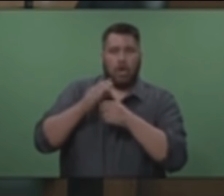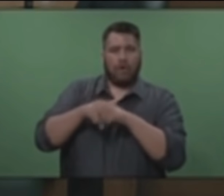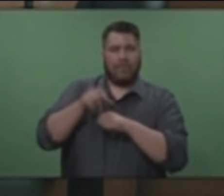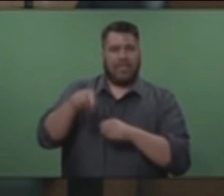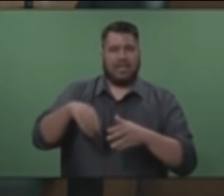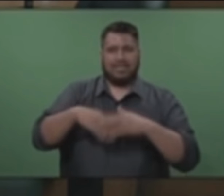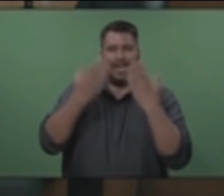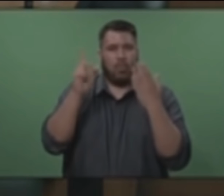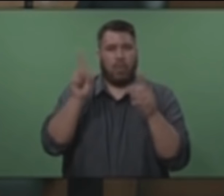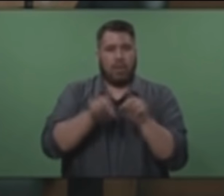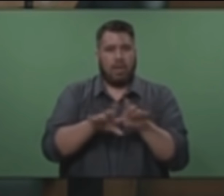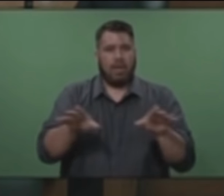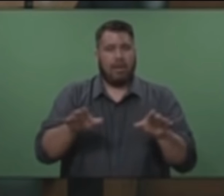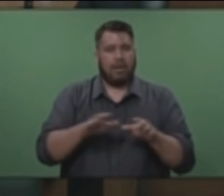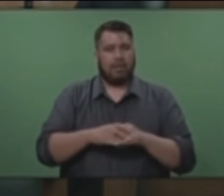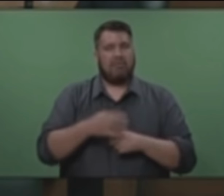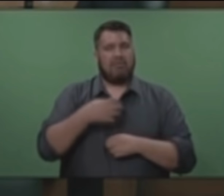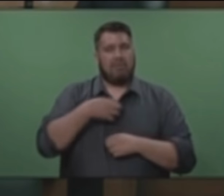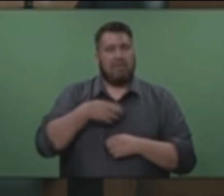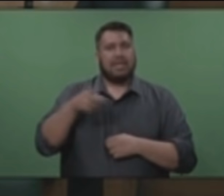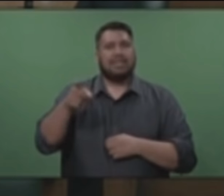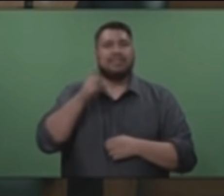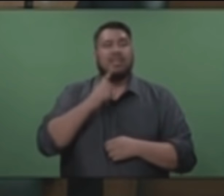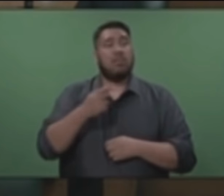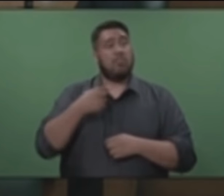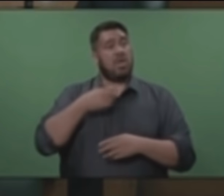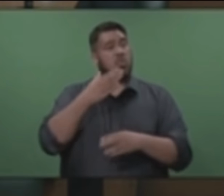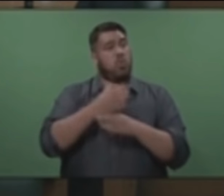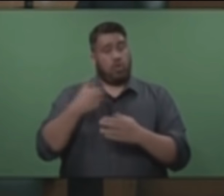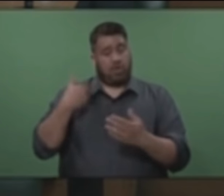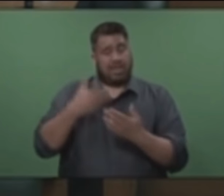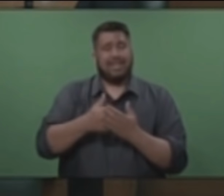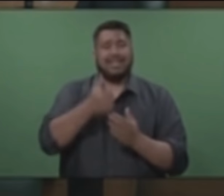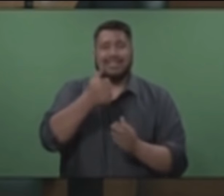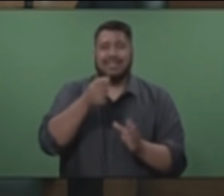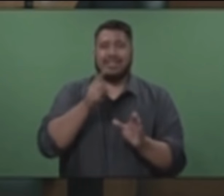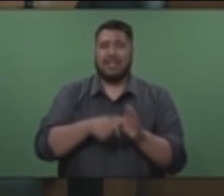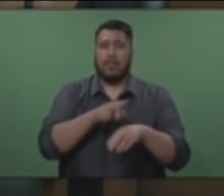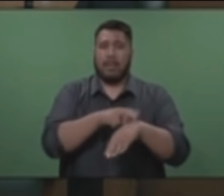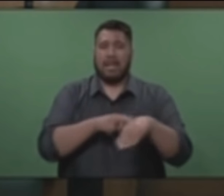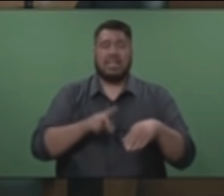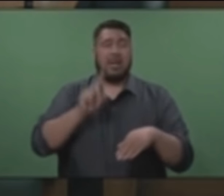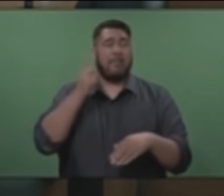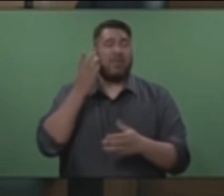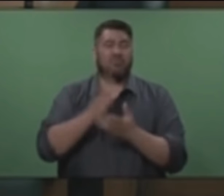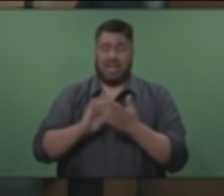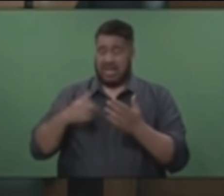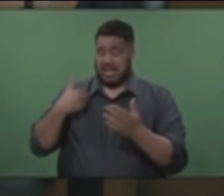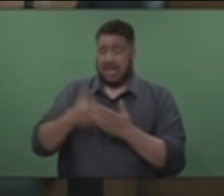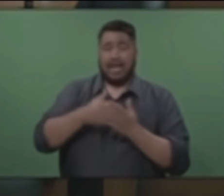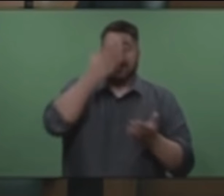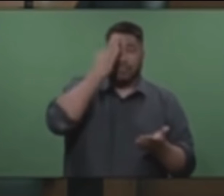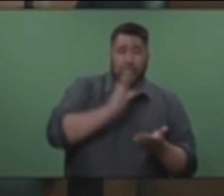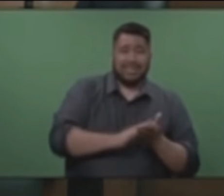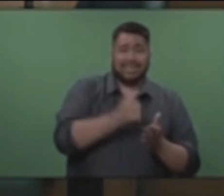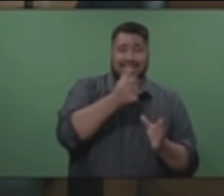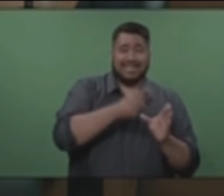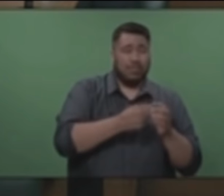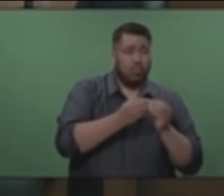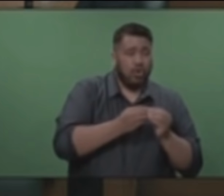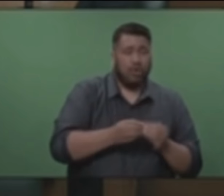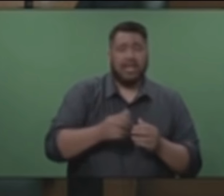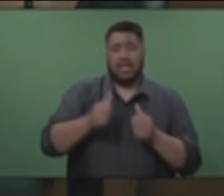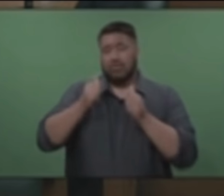been a policeman for 6 years, but he said no amount of training or experience could have prepared